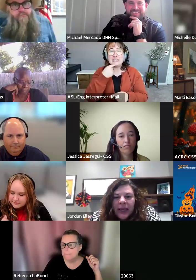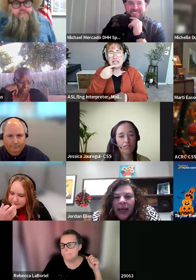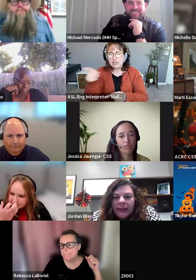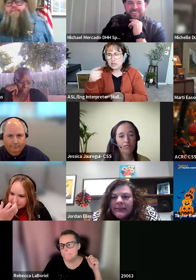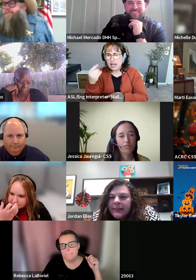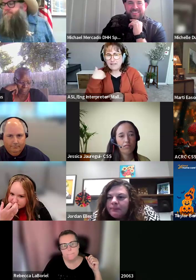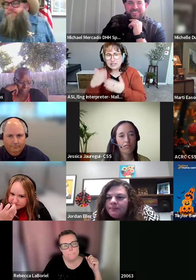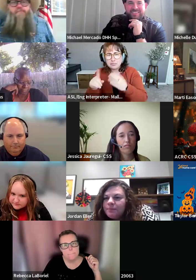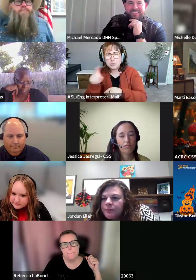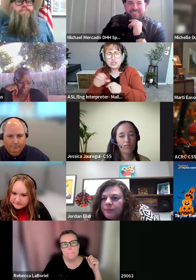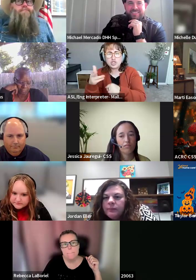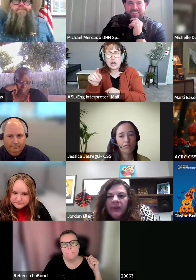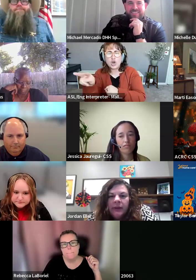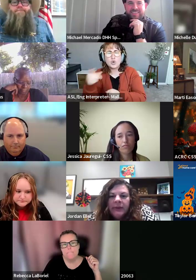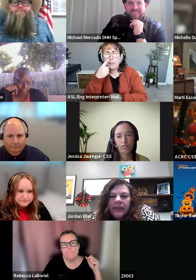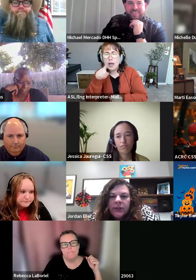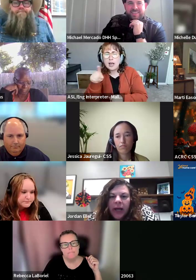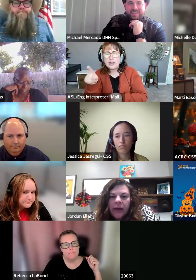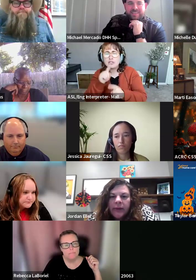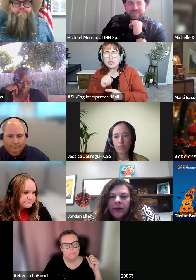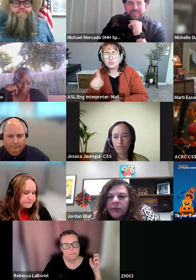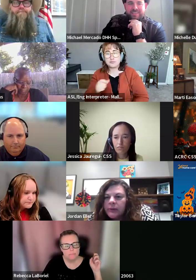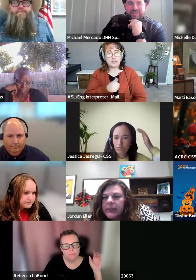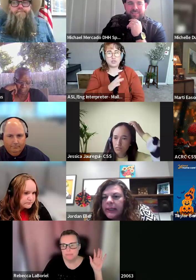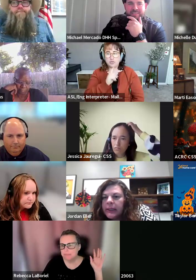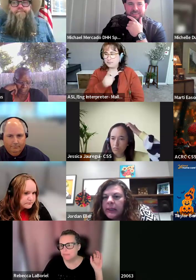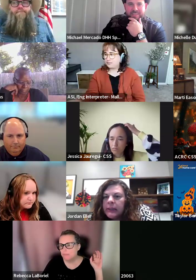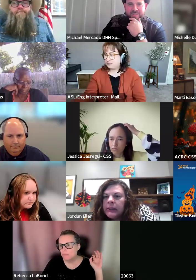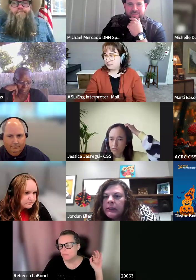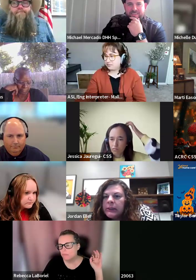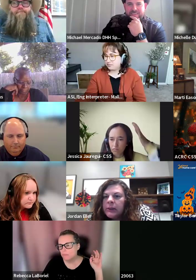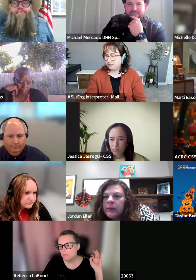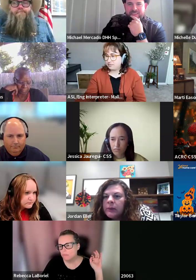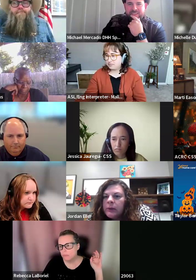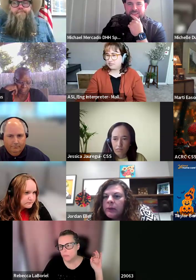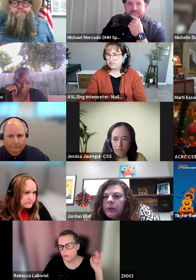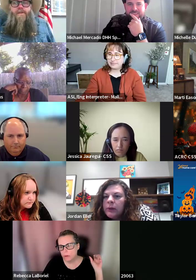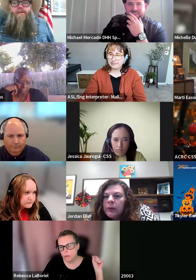training. Yeah, let's see. Let me get the chat going here. Just one second.